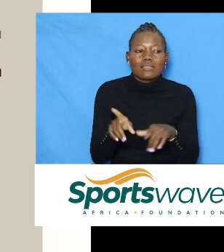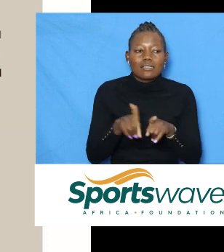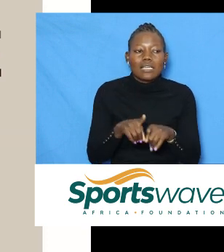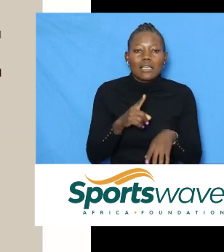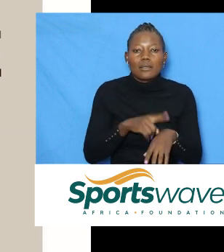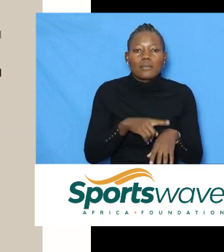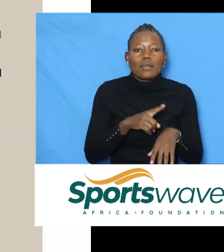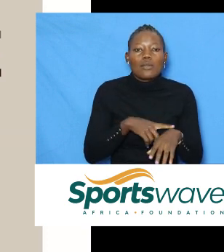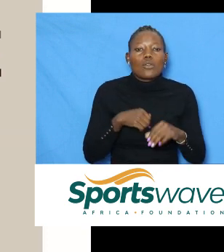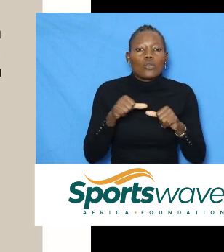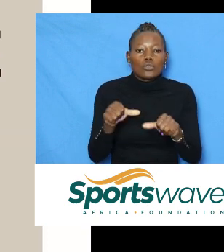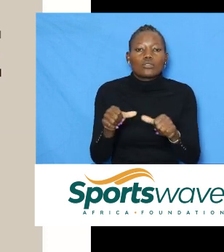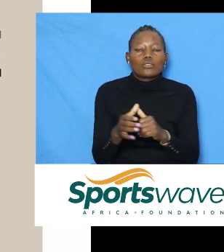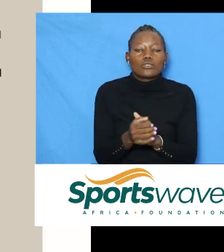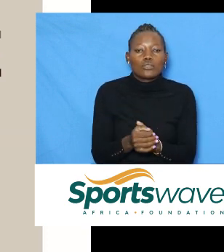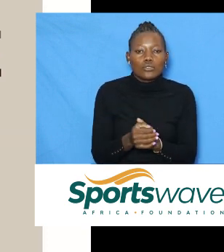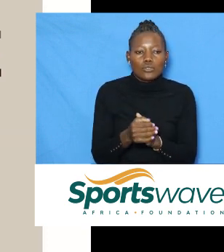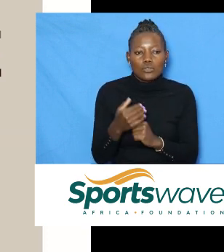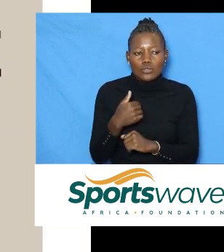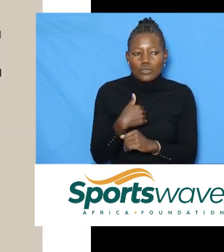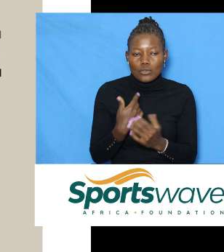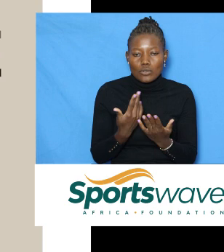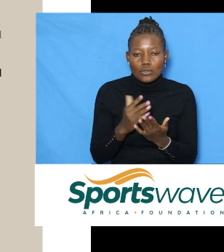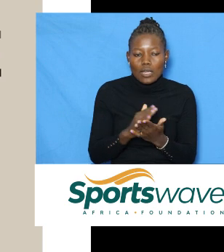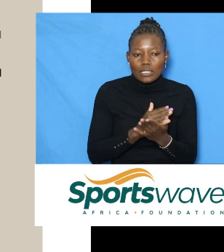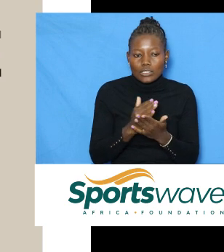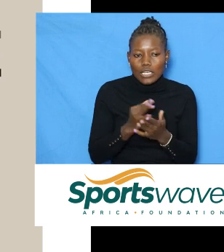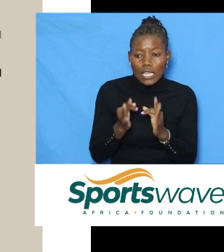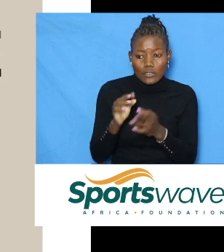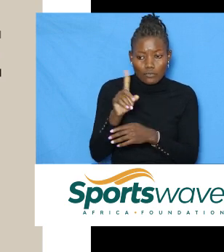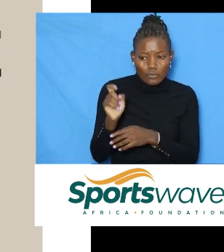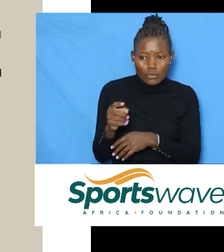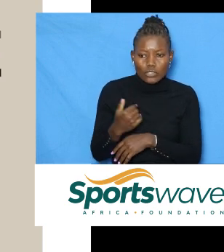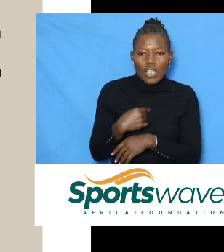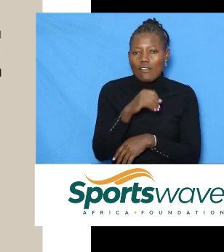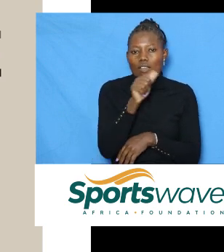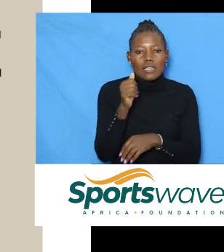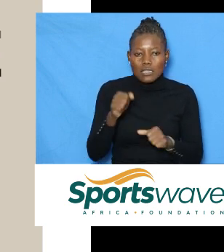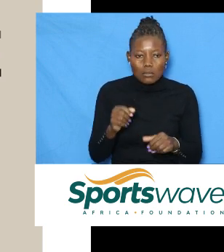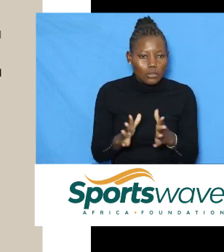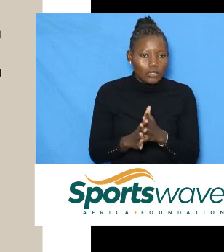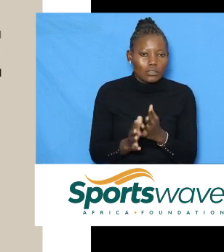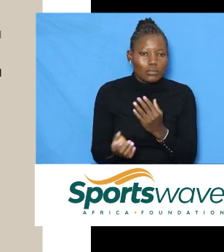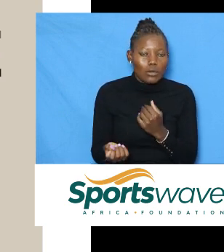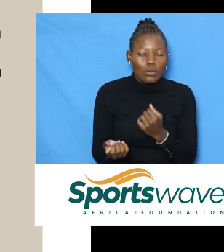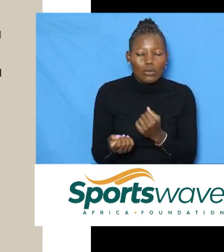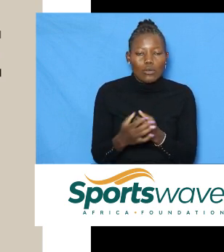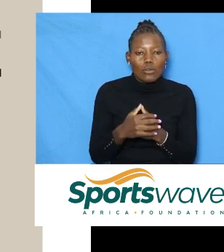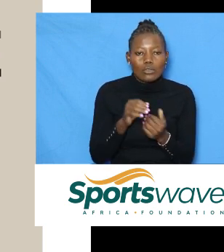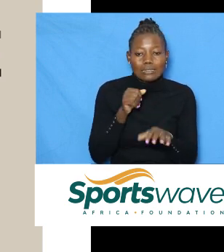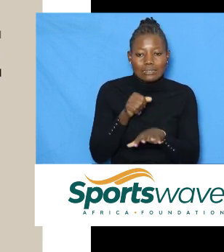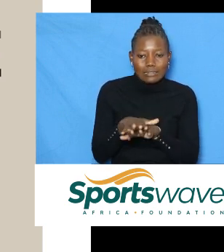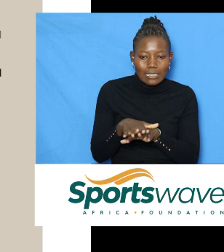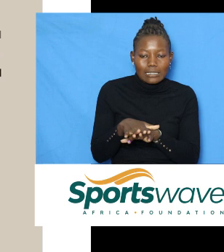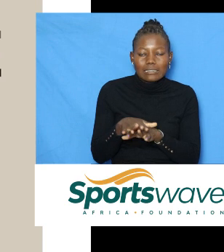go along, I'll go through the presentation. If you have any questions, you can raise them through the chat box. Then I think we'll be